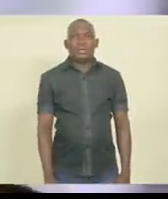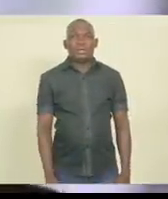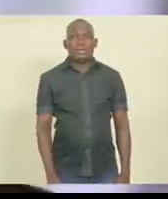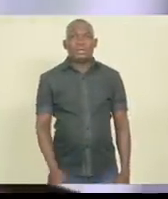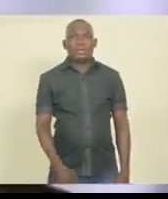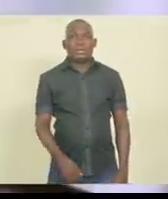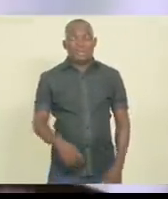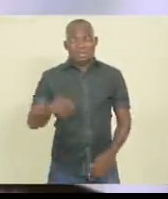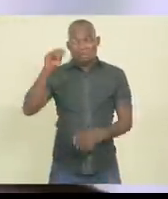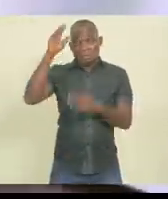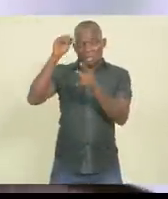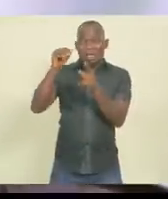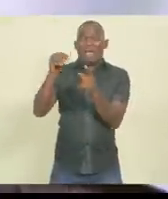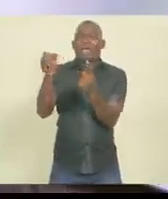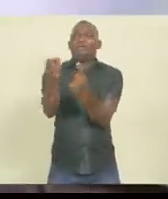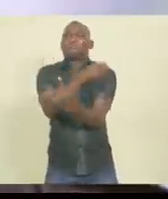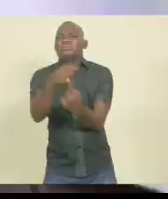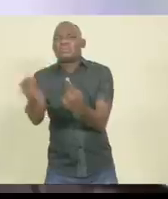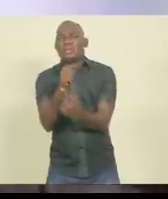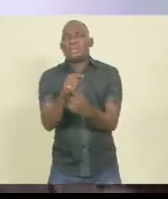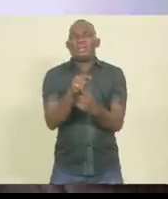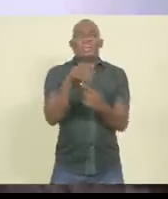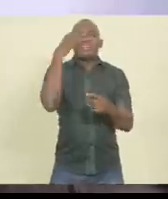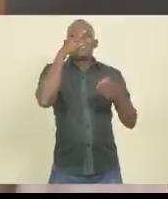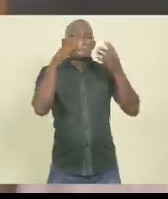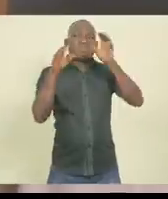The torture and criminal work is true.